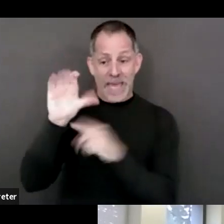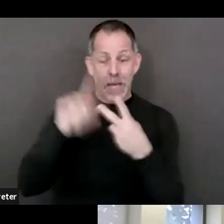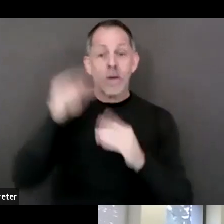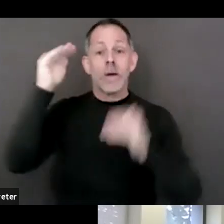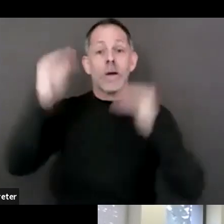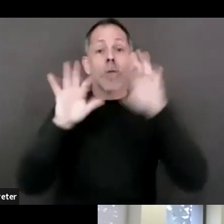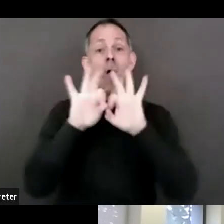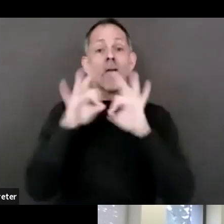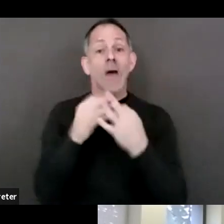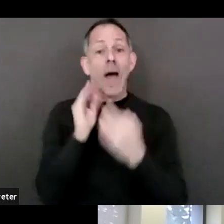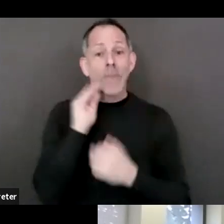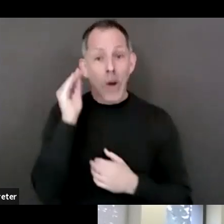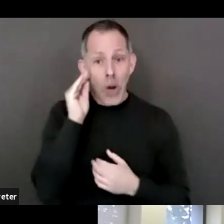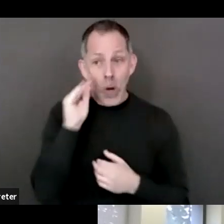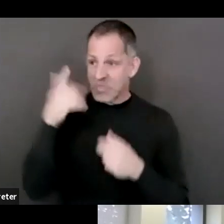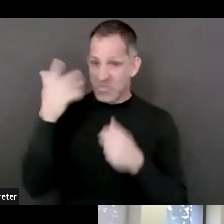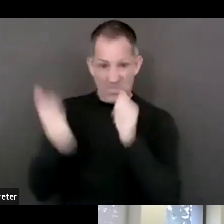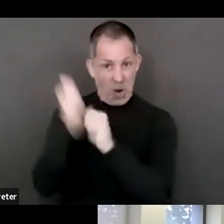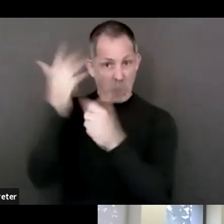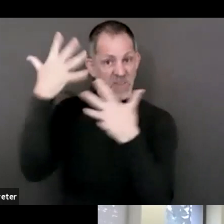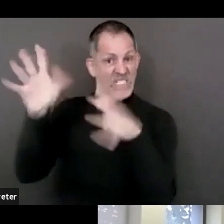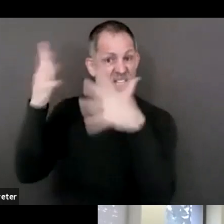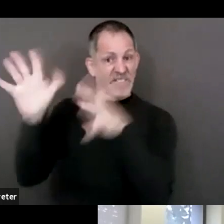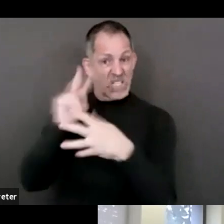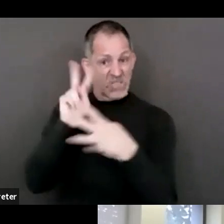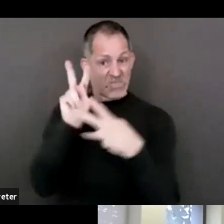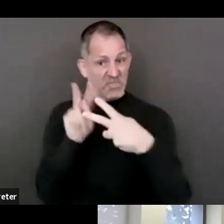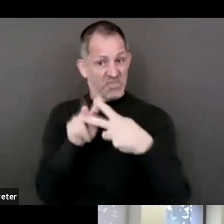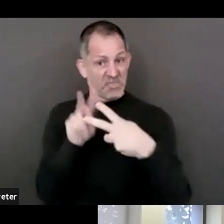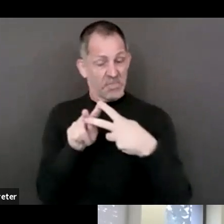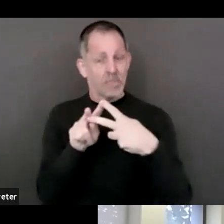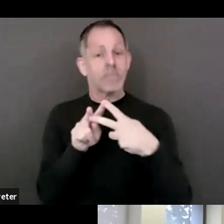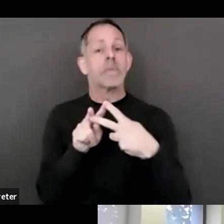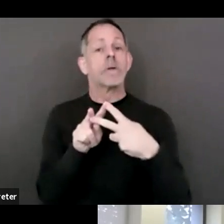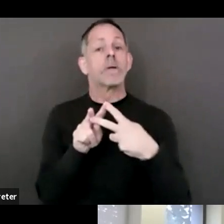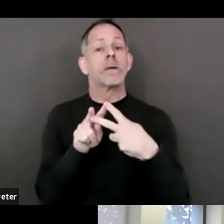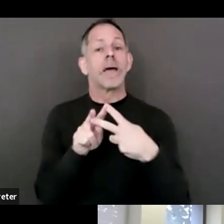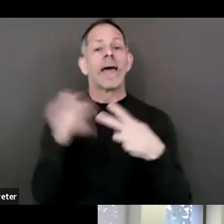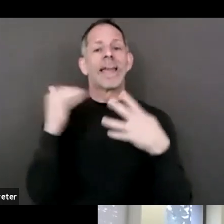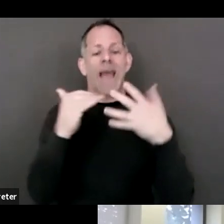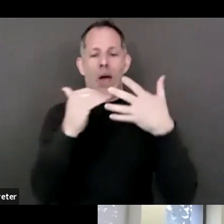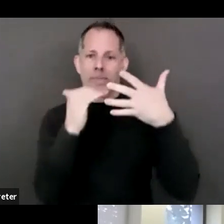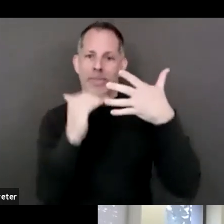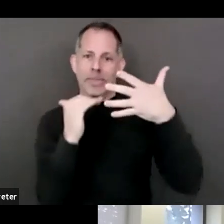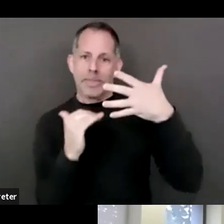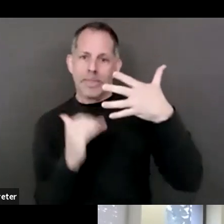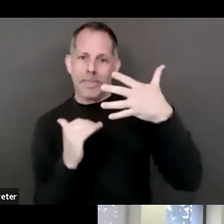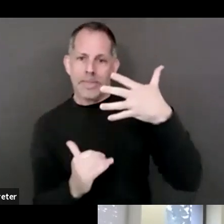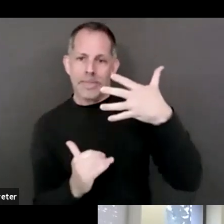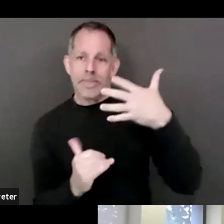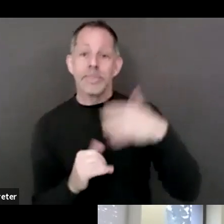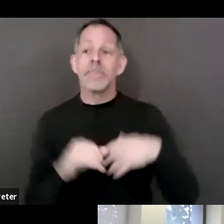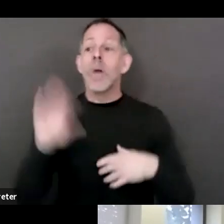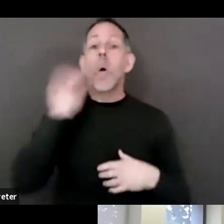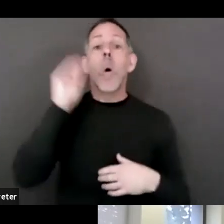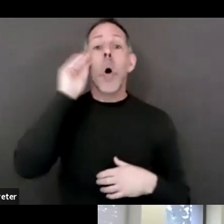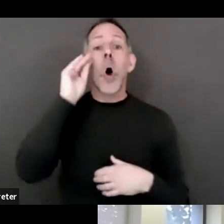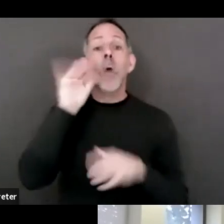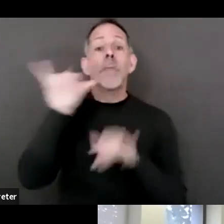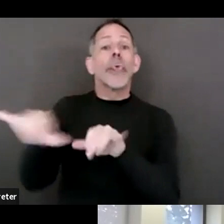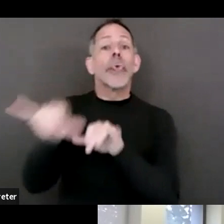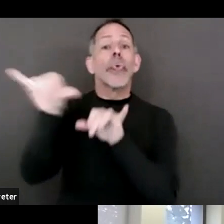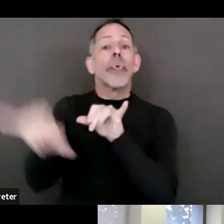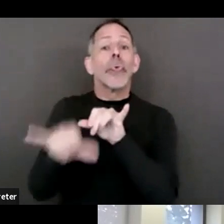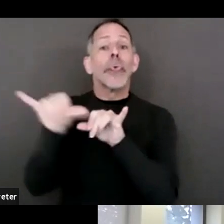second doses. And then we moved on to our homebound individuals for in-home vaccinations. We